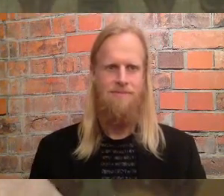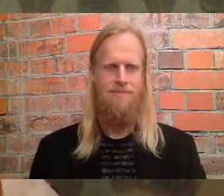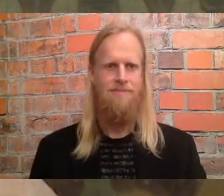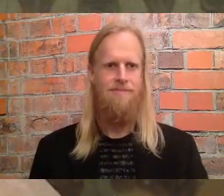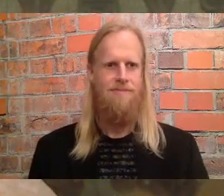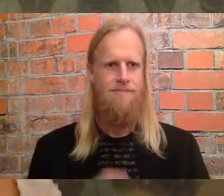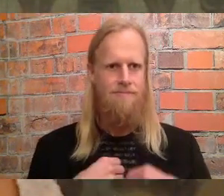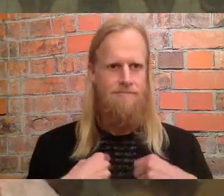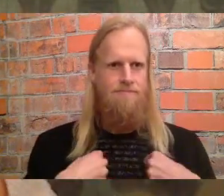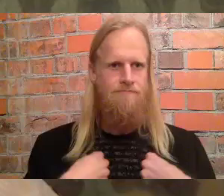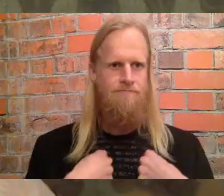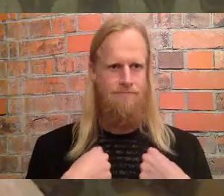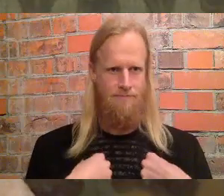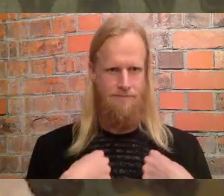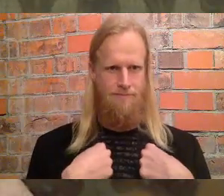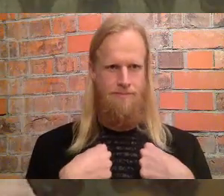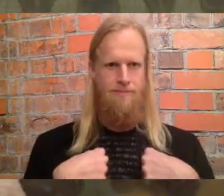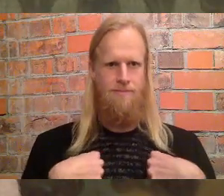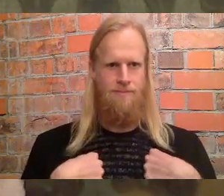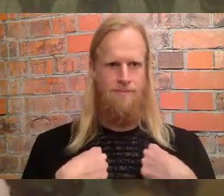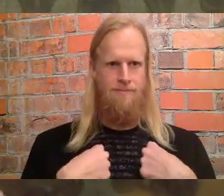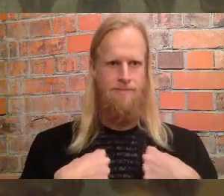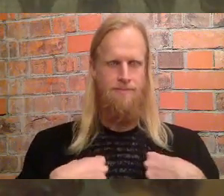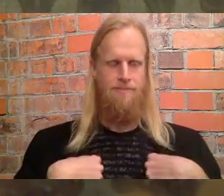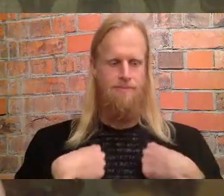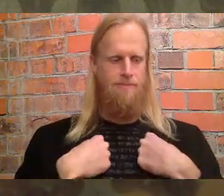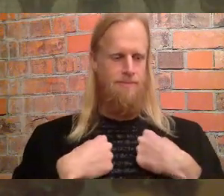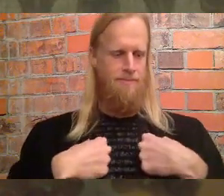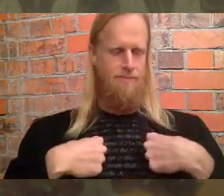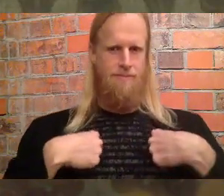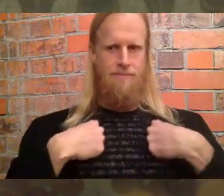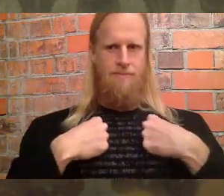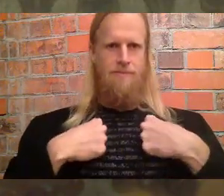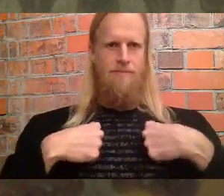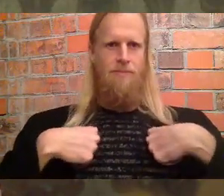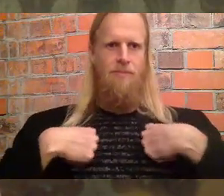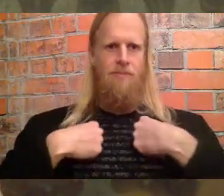So, massaging the front of your chest. Big, deep breath.